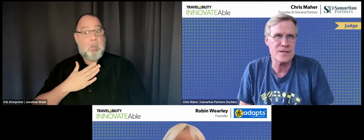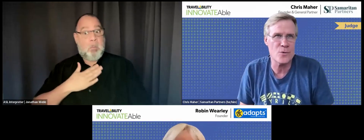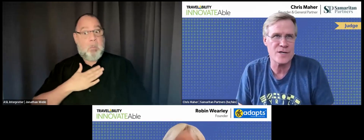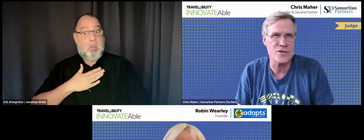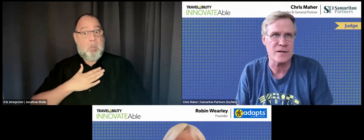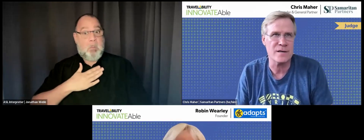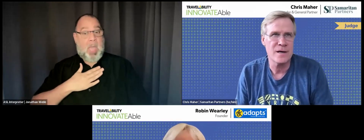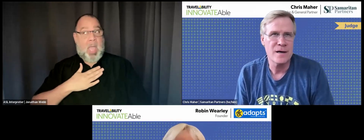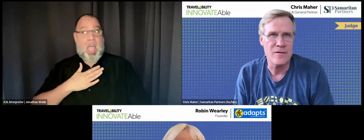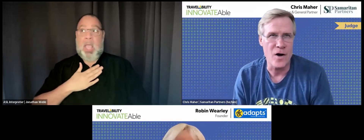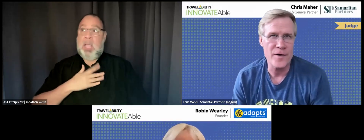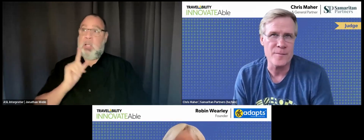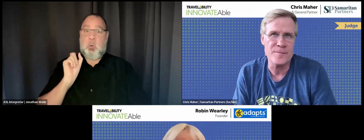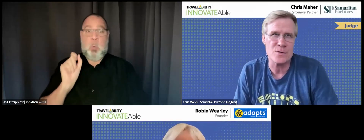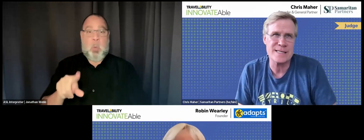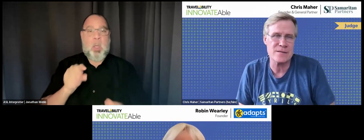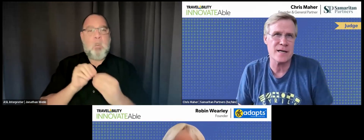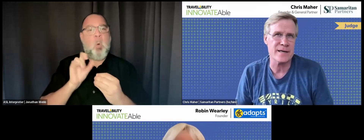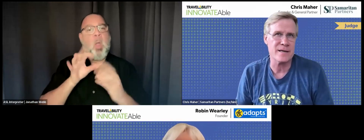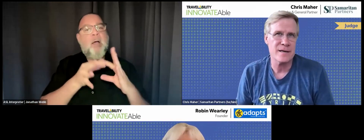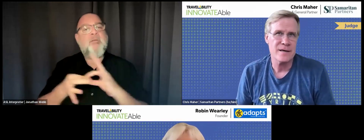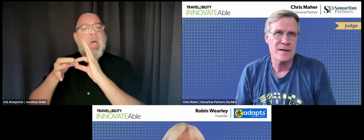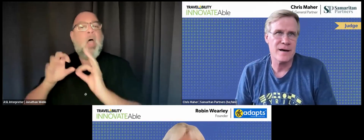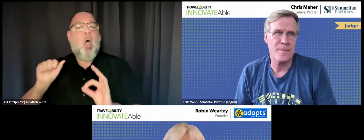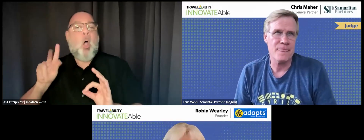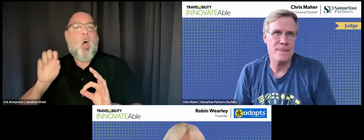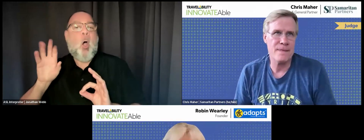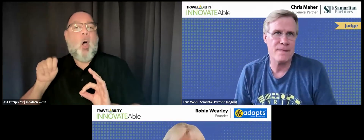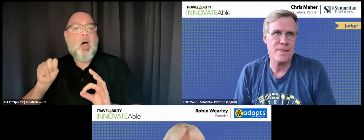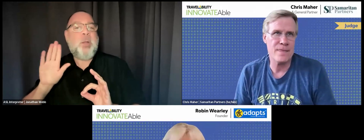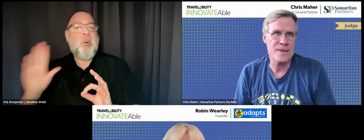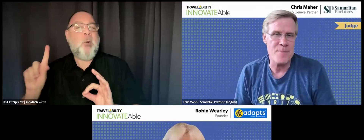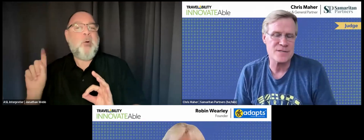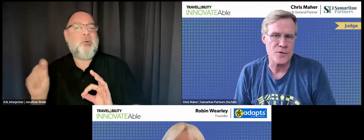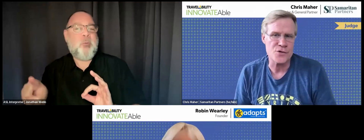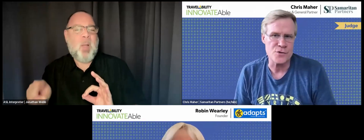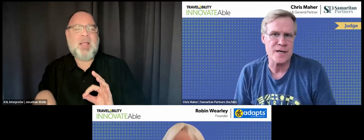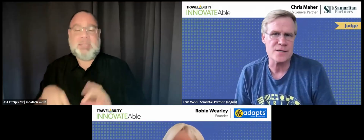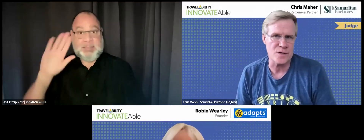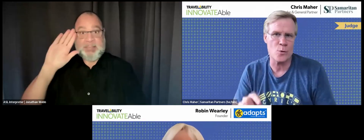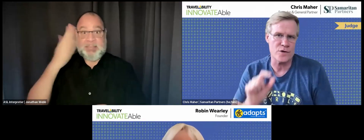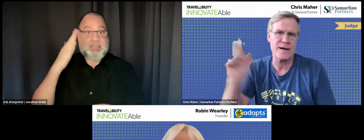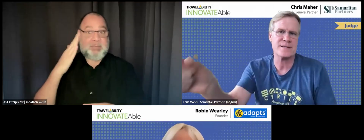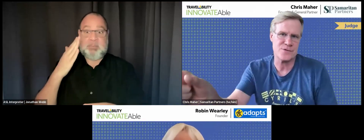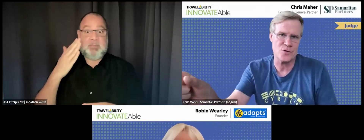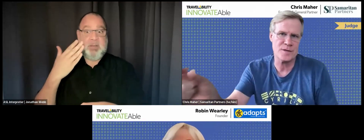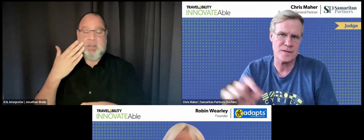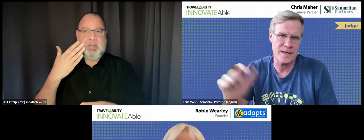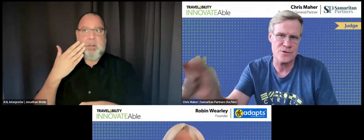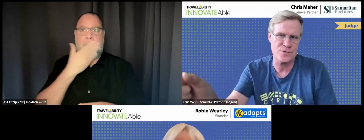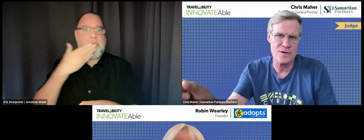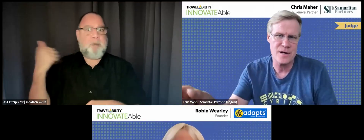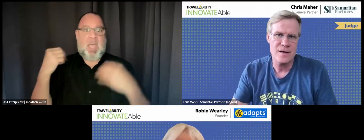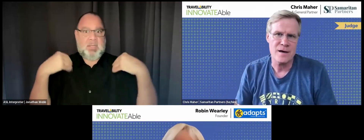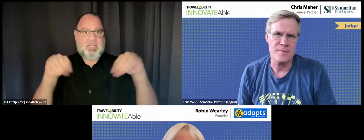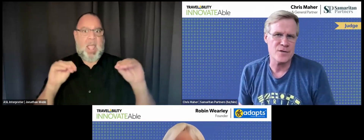a continuation of Autumn. So it sounds like um, the best first use case was more direct to consumer to